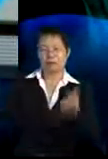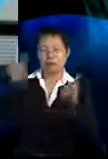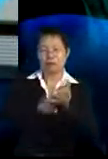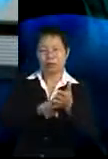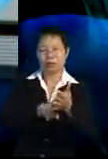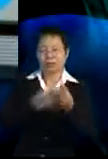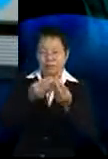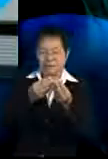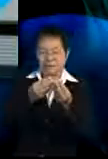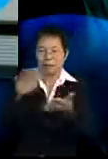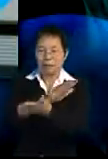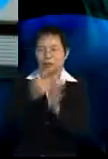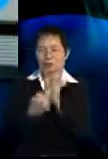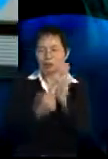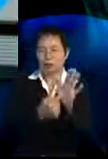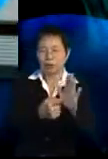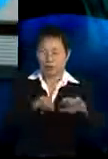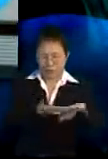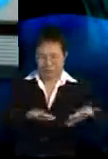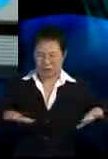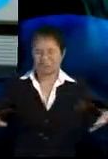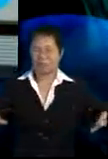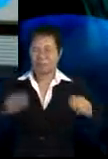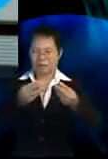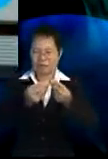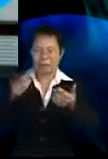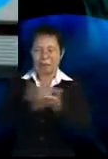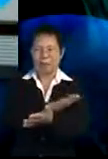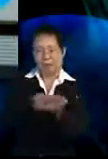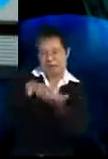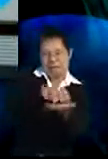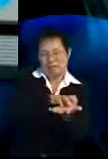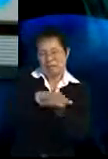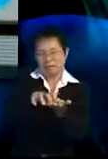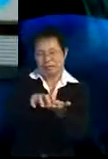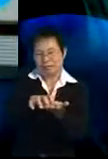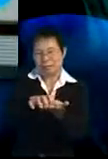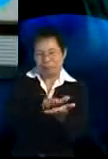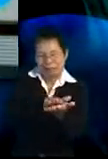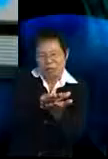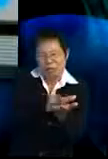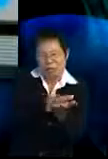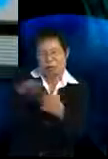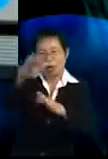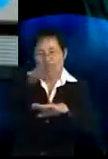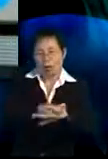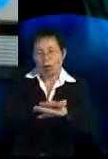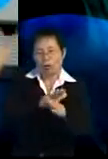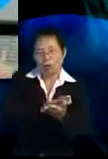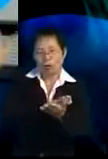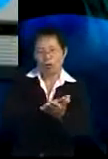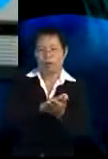for the sandpaper shows that the surface of the sandpaper is the roughest. Friction acting on the wooden block is